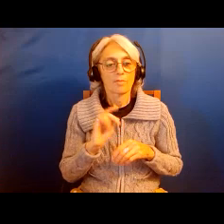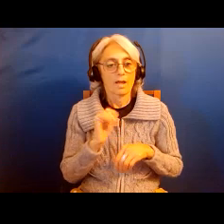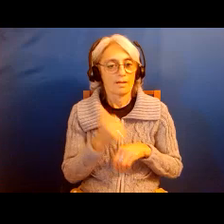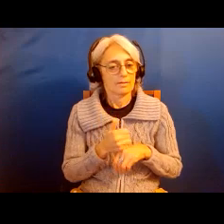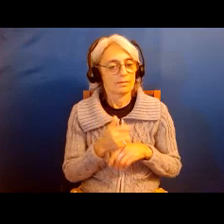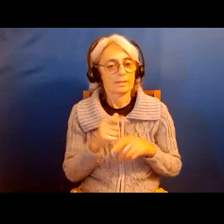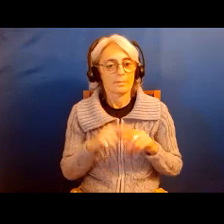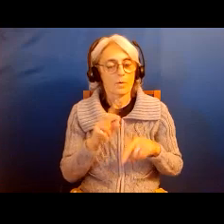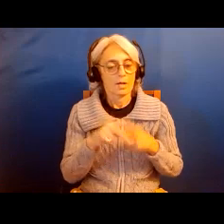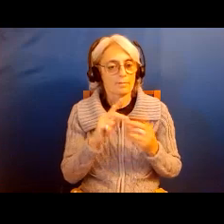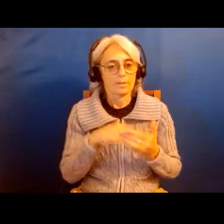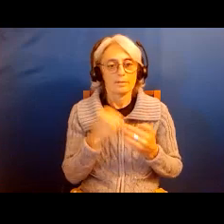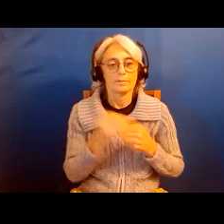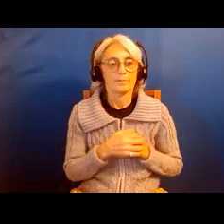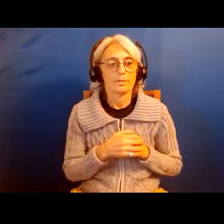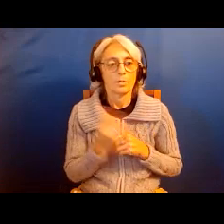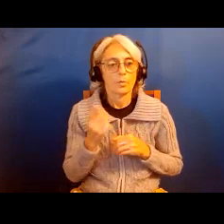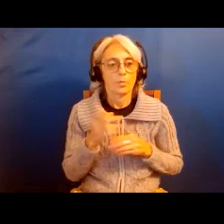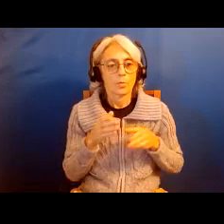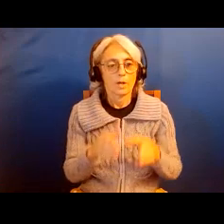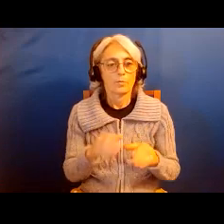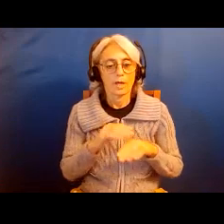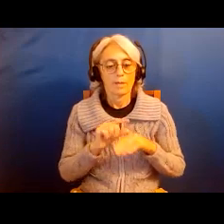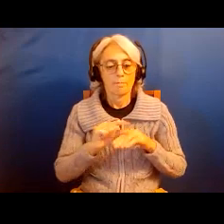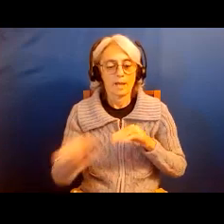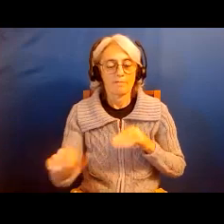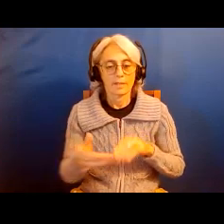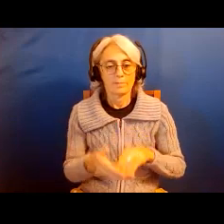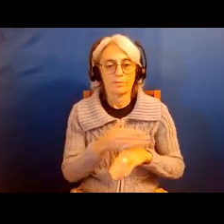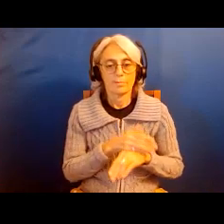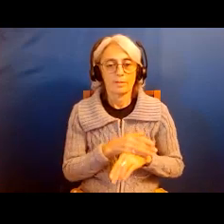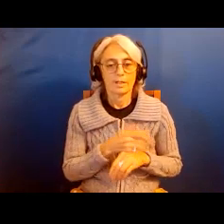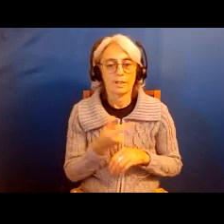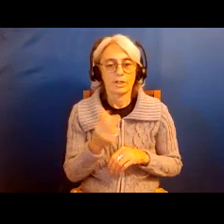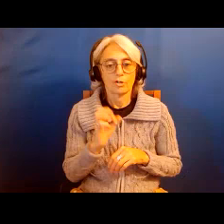runway pavement improvement is ranked number 1.